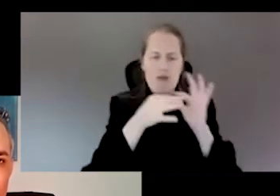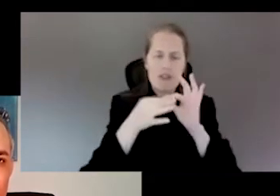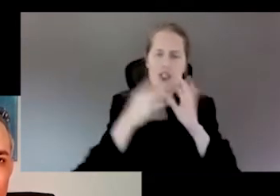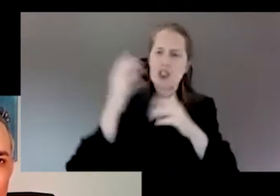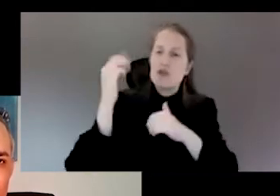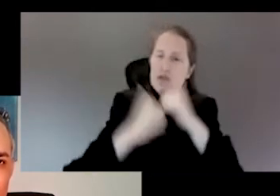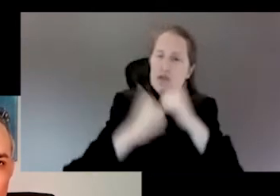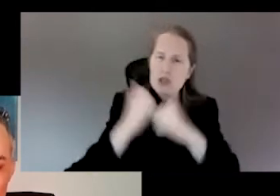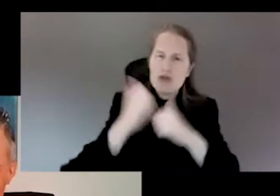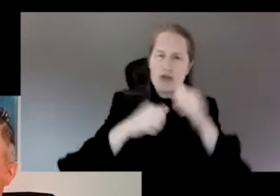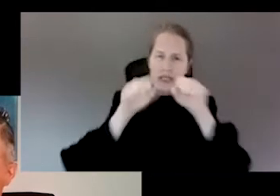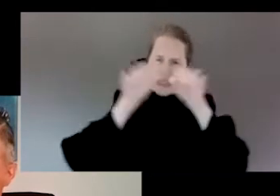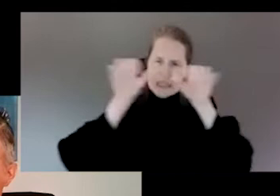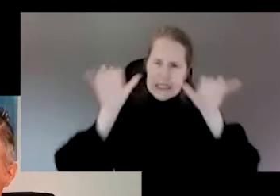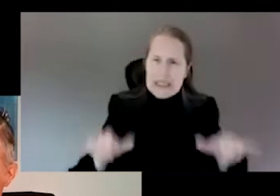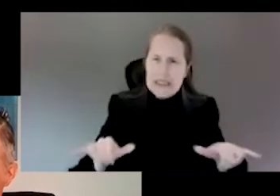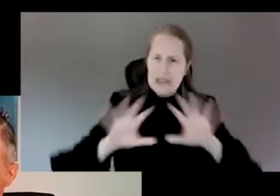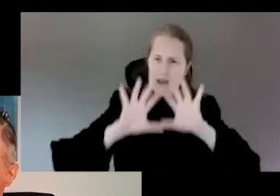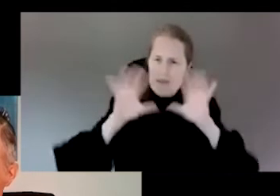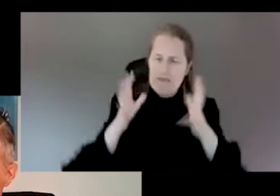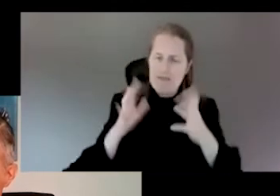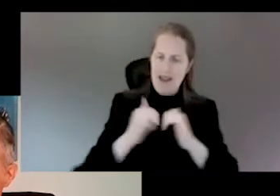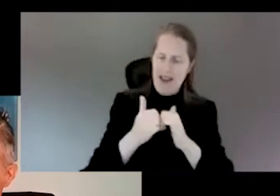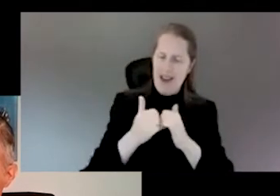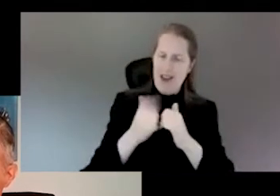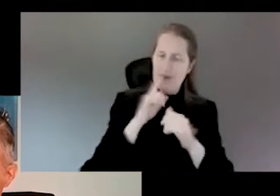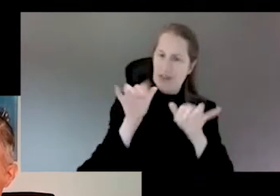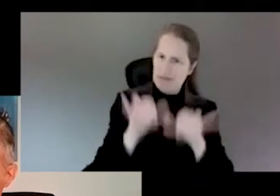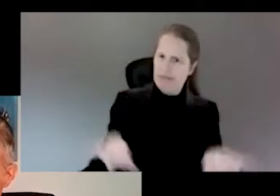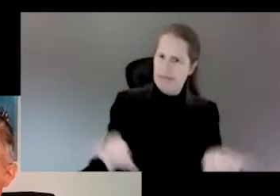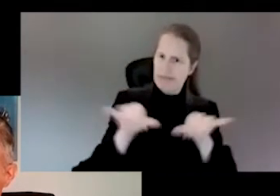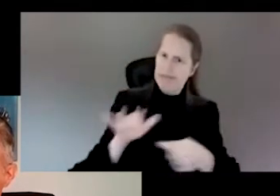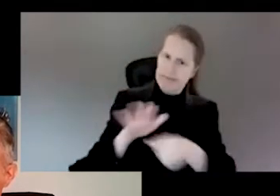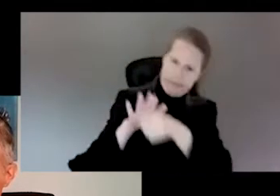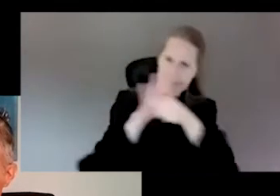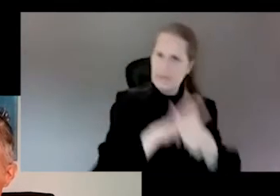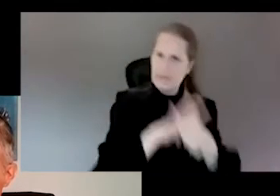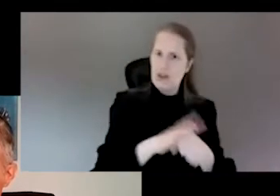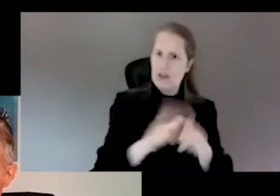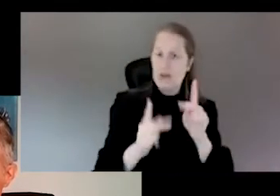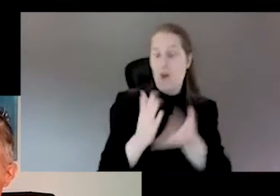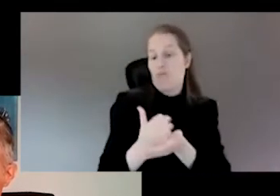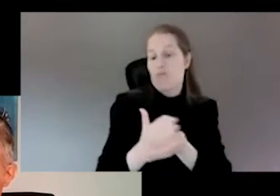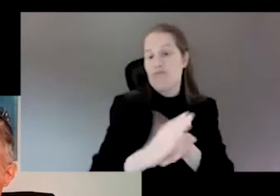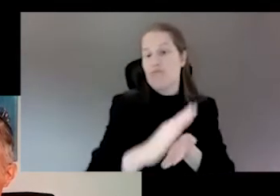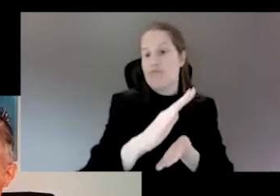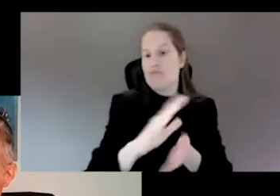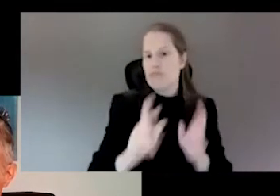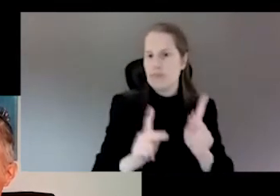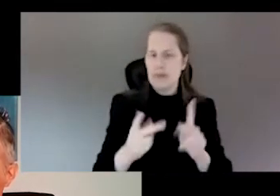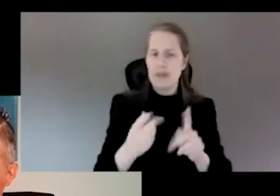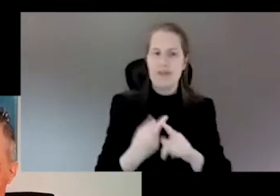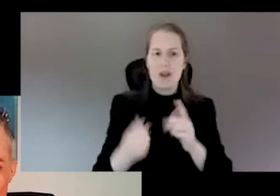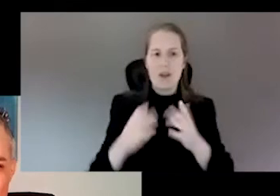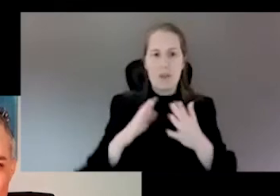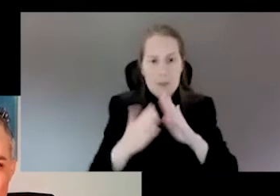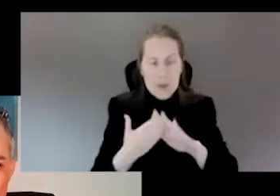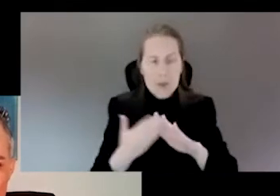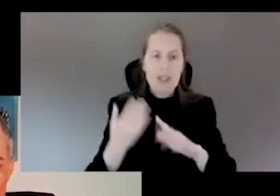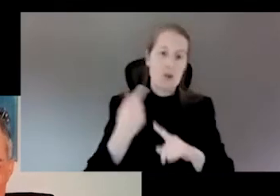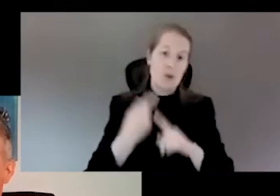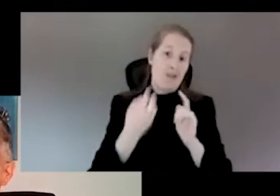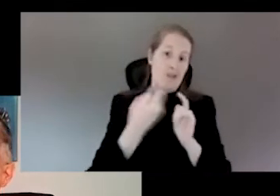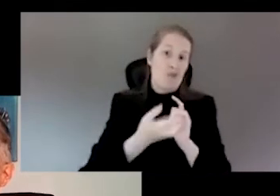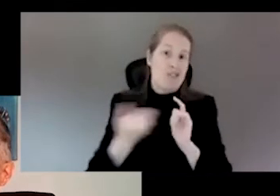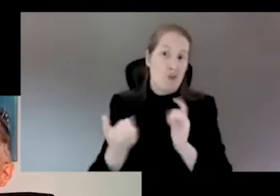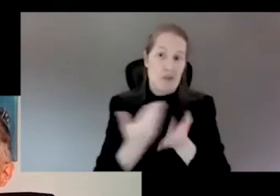and how they systematically oppress or keep people out of their communities and out of resources.